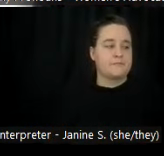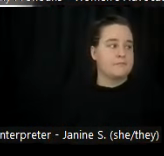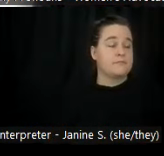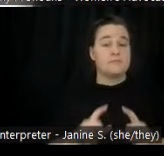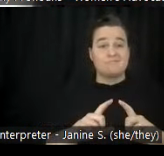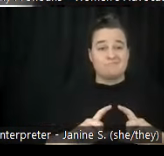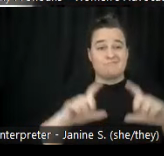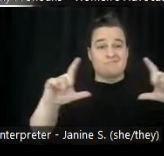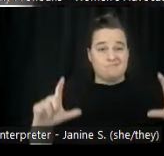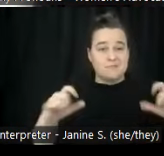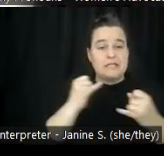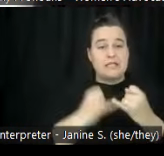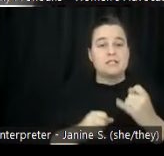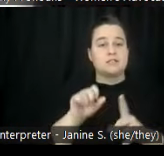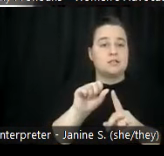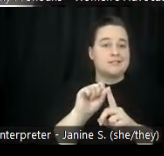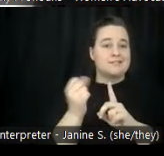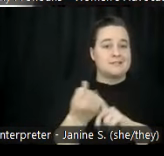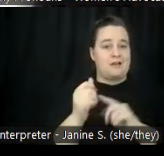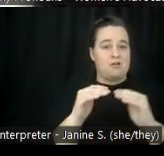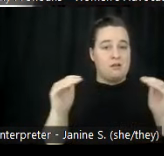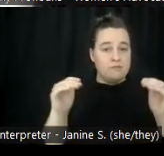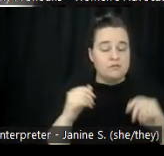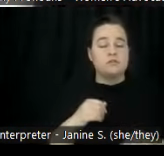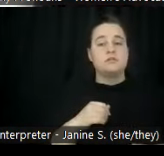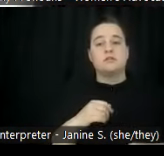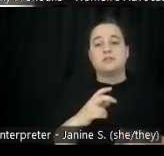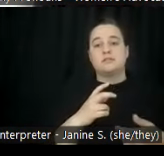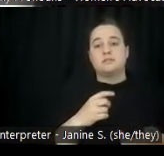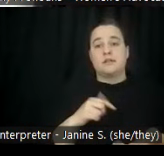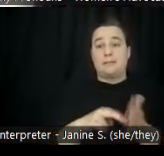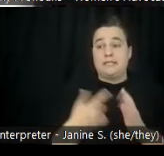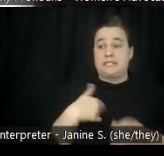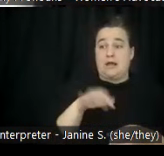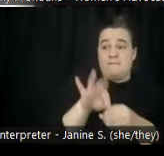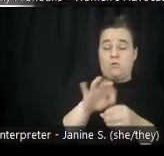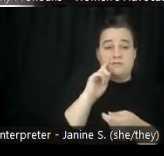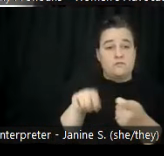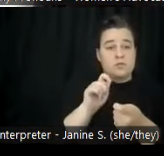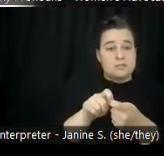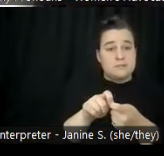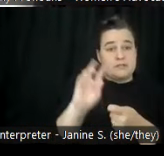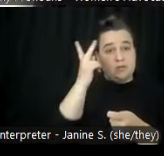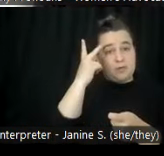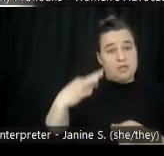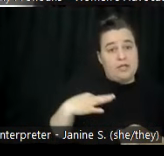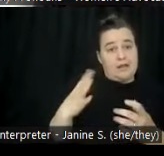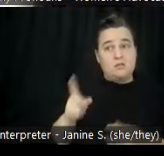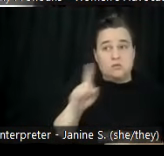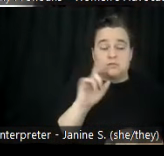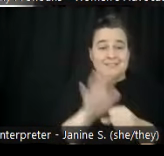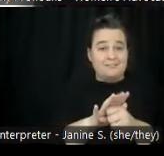last outer ring, societal levels of prevention, that can include me voting for specific political candidates that are dedicated to issues